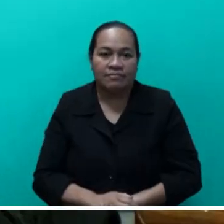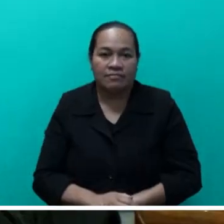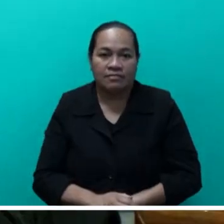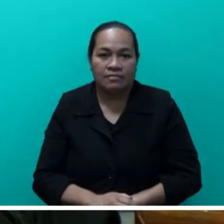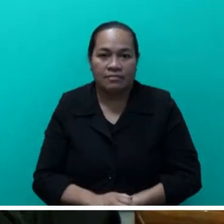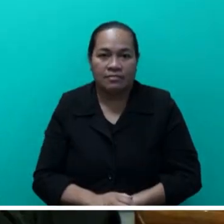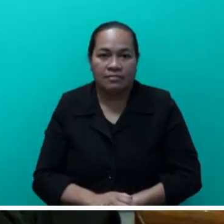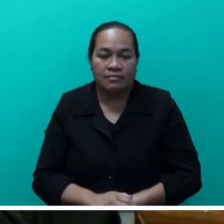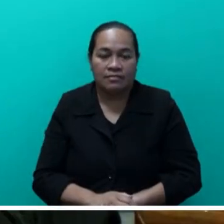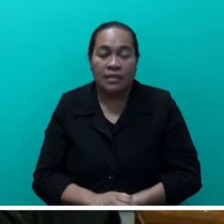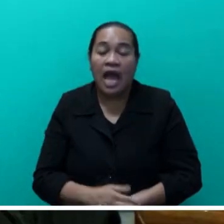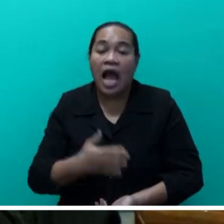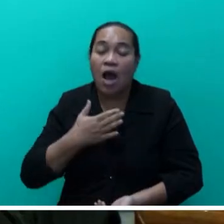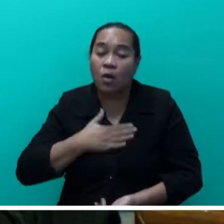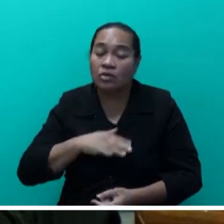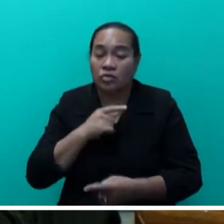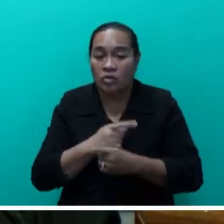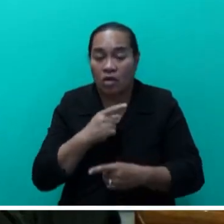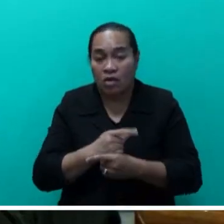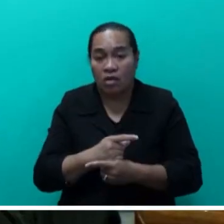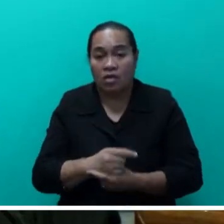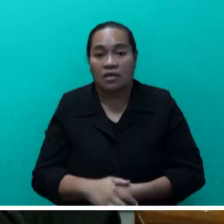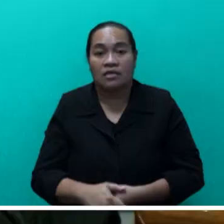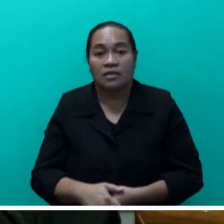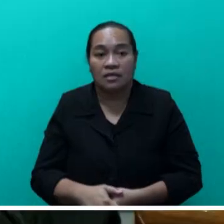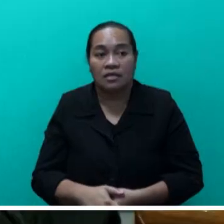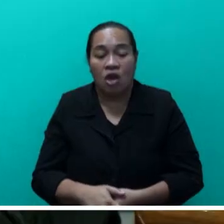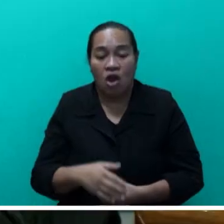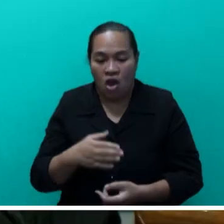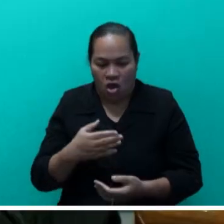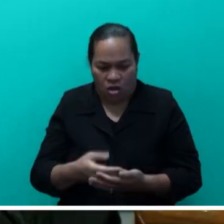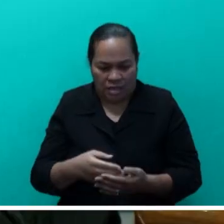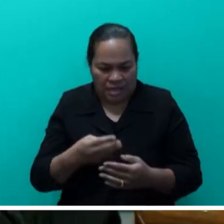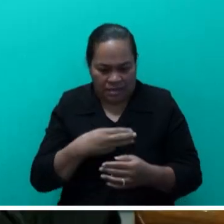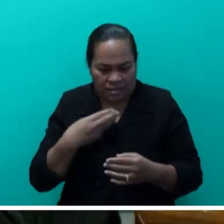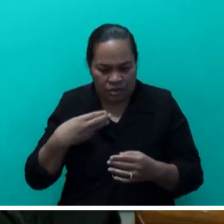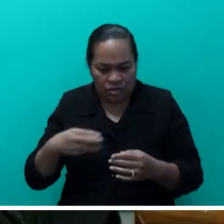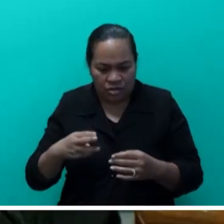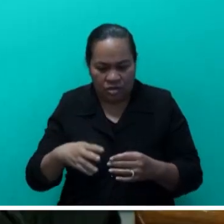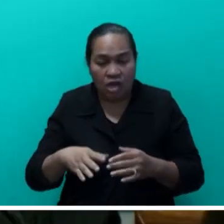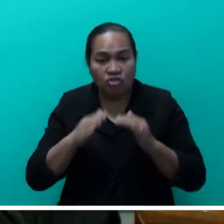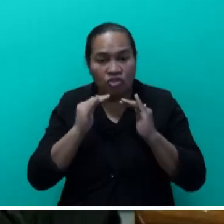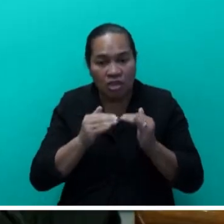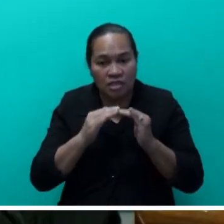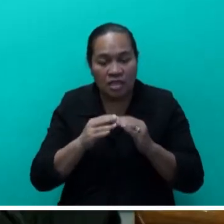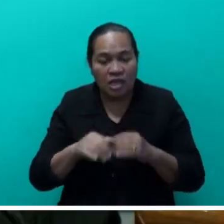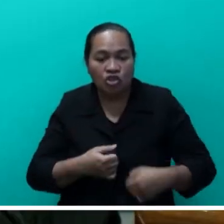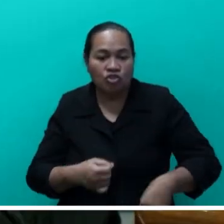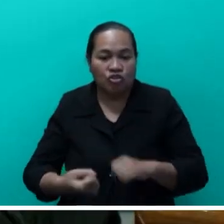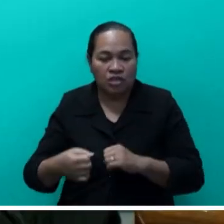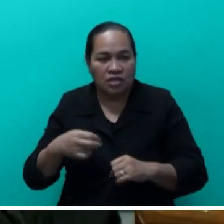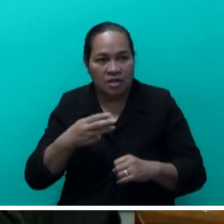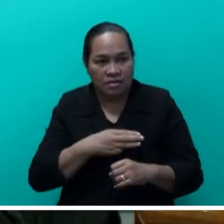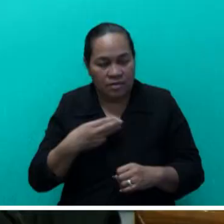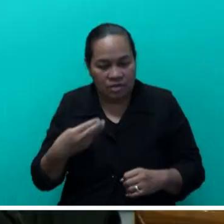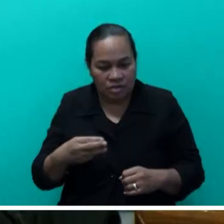Mr. Speaker, sir, I will speak on the Ministry of Justice strategic vision and progress towards